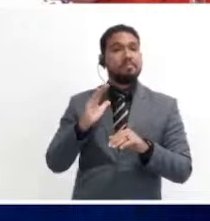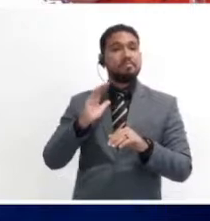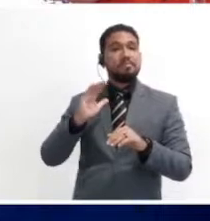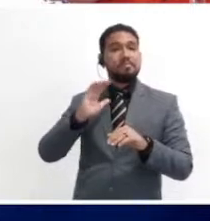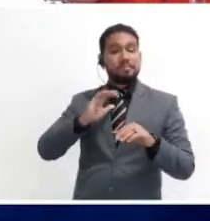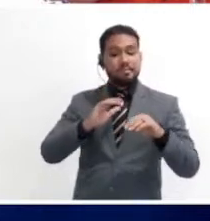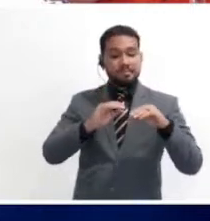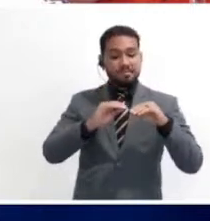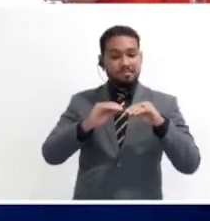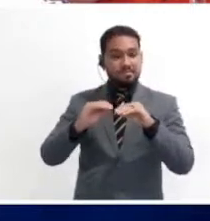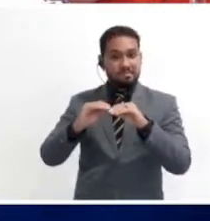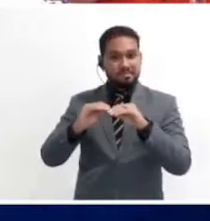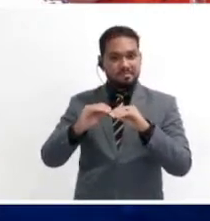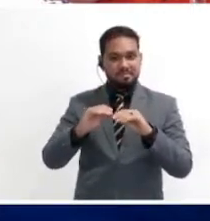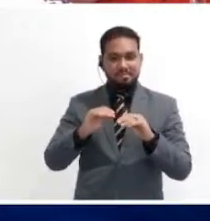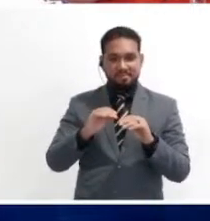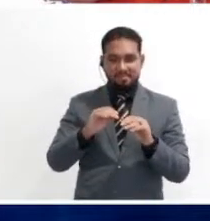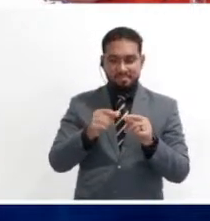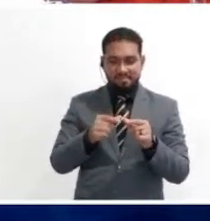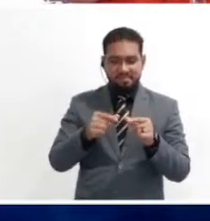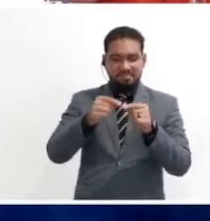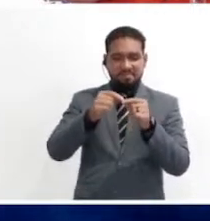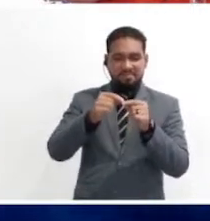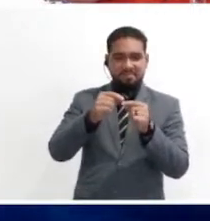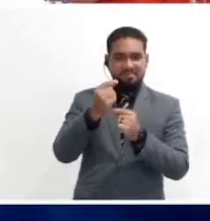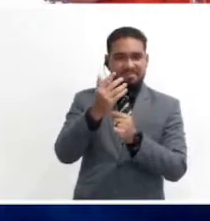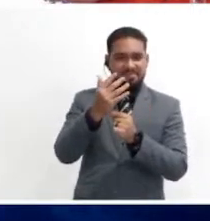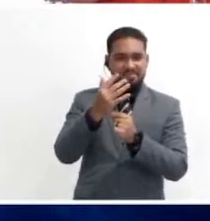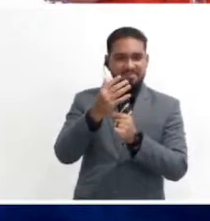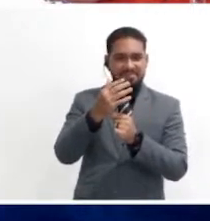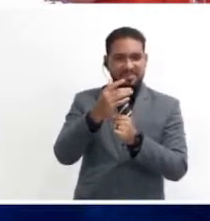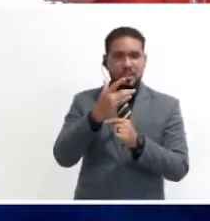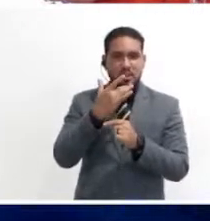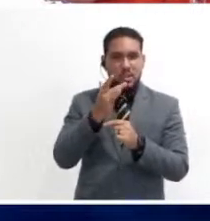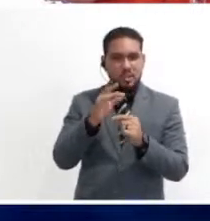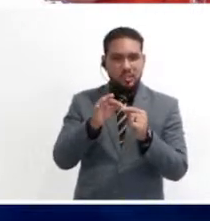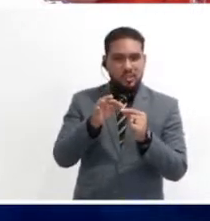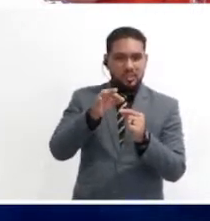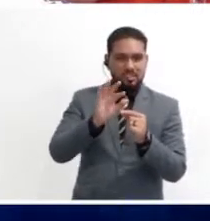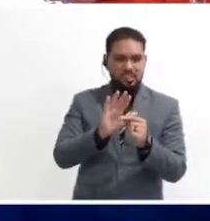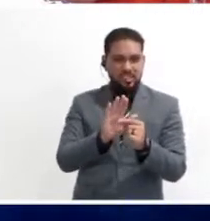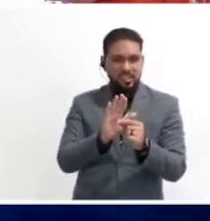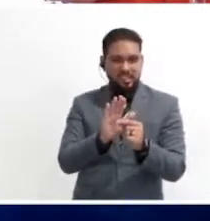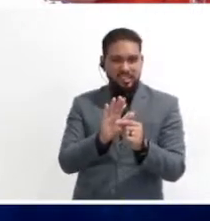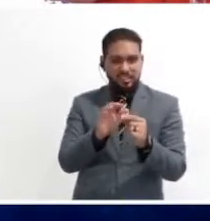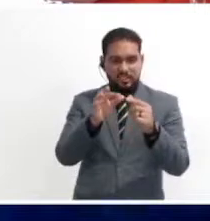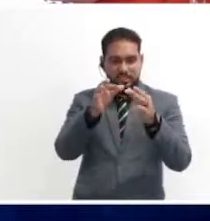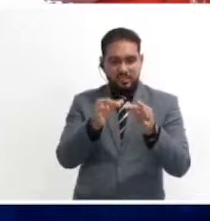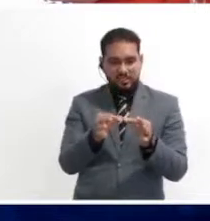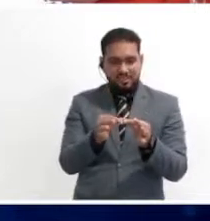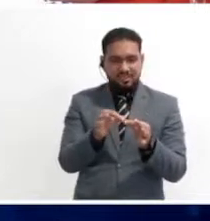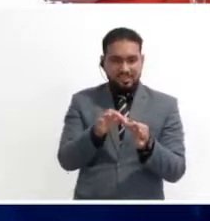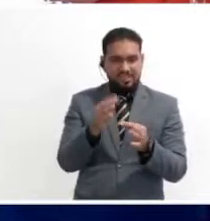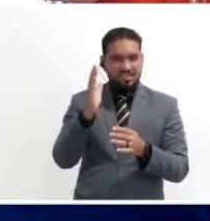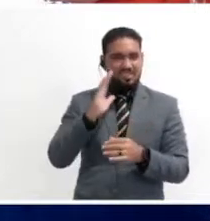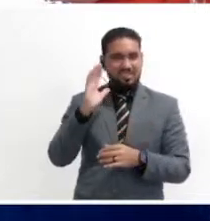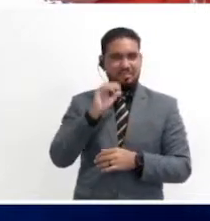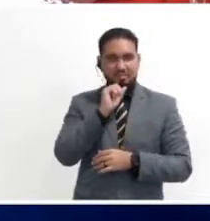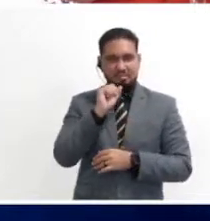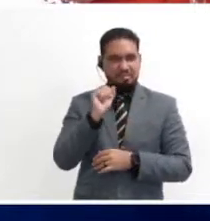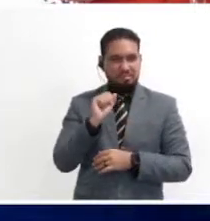of interesting and what look to be quite different packages on the left than what we normally see